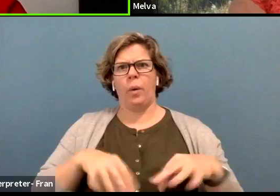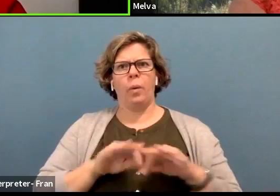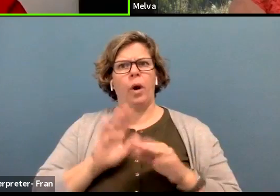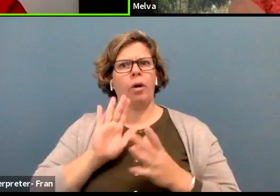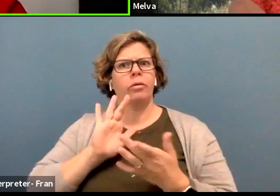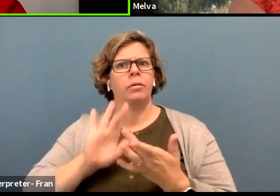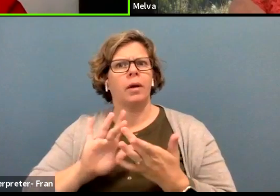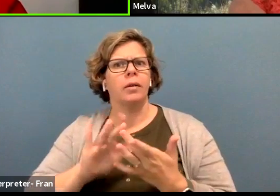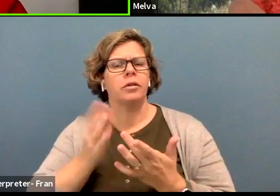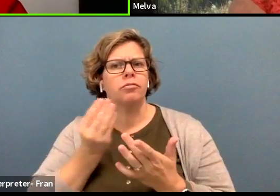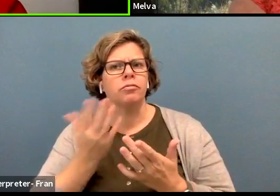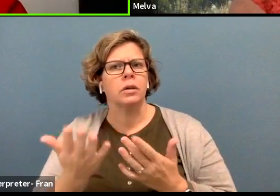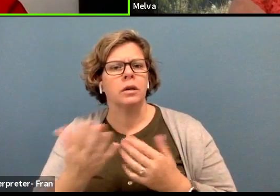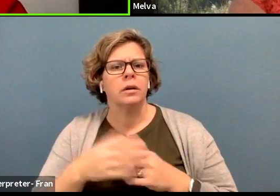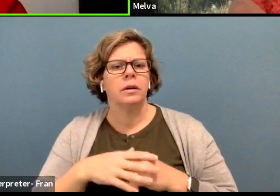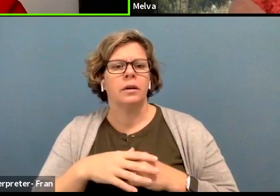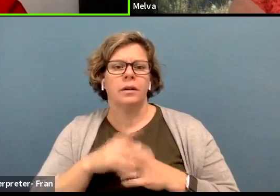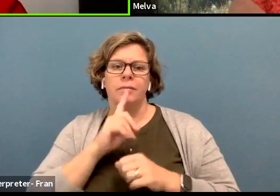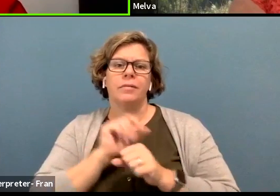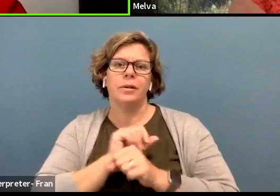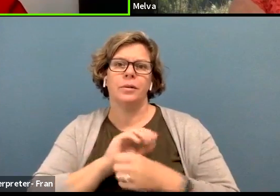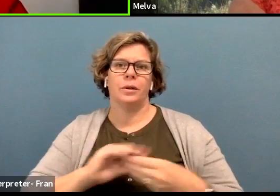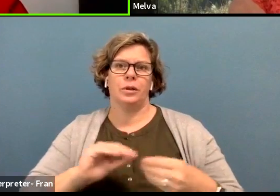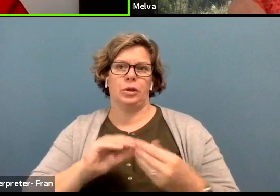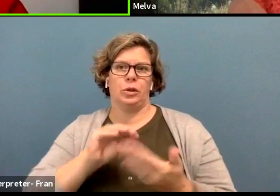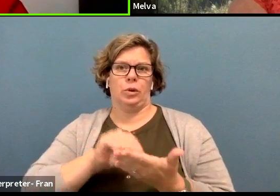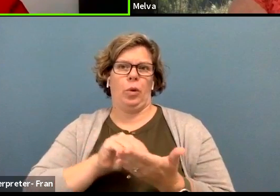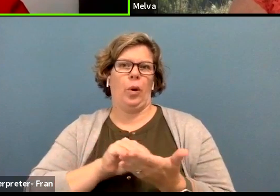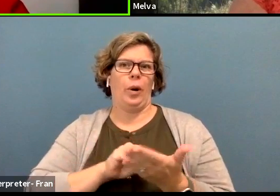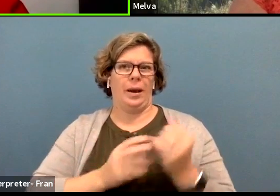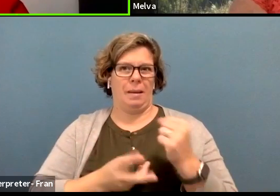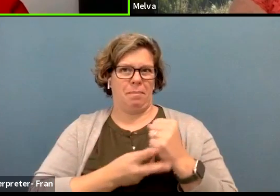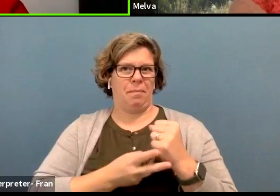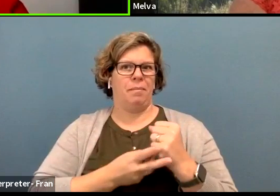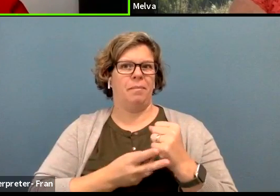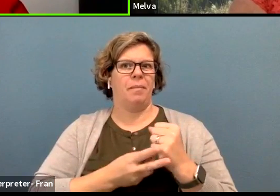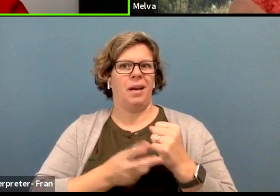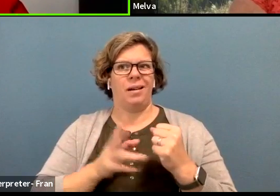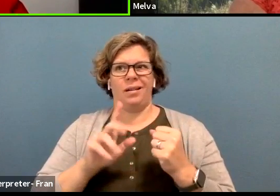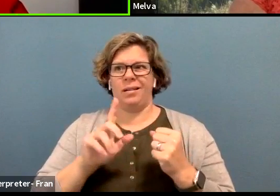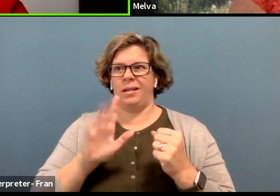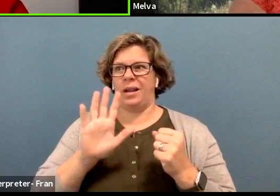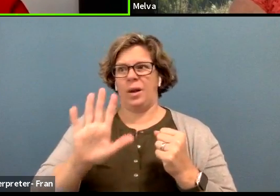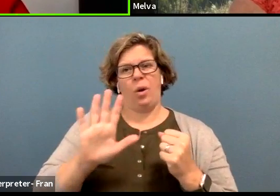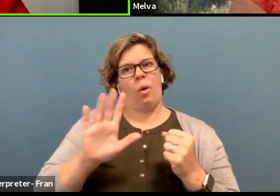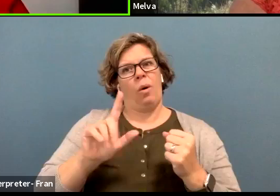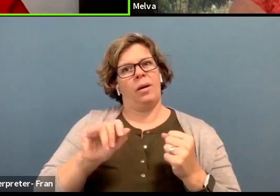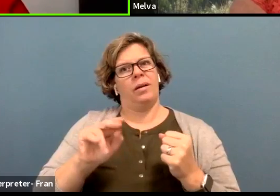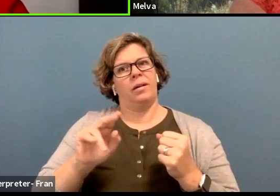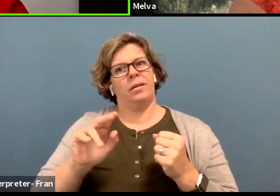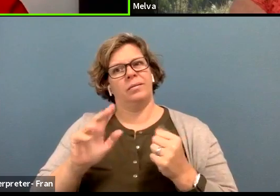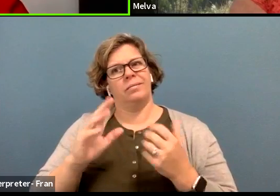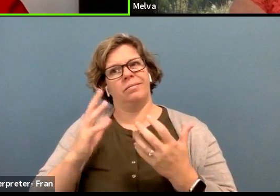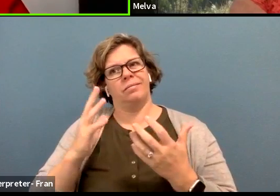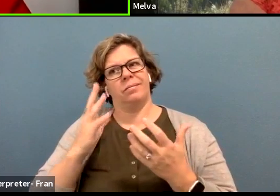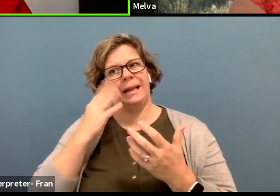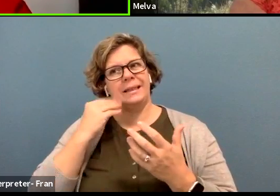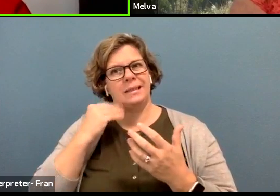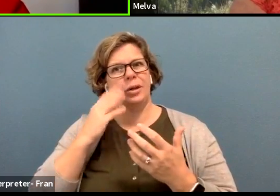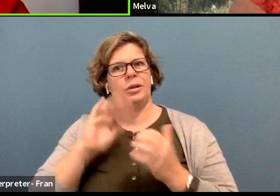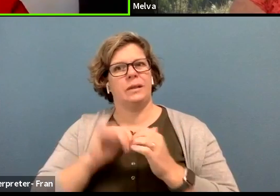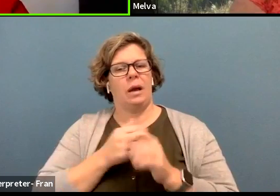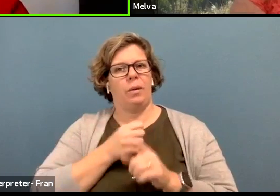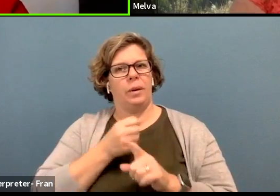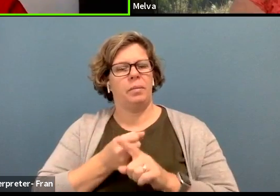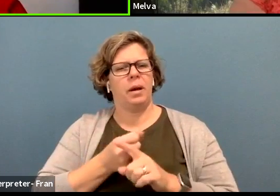the story bank? Because it's really what we're doing. We're capturing lives of people's impact. So, how do I